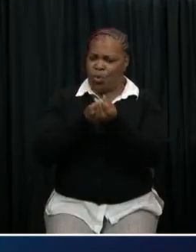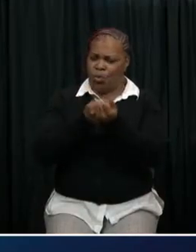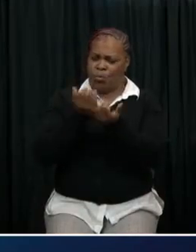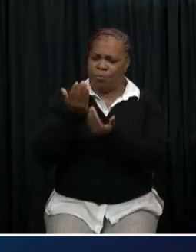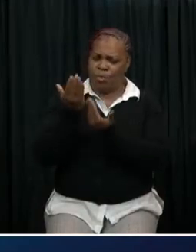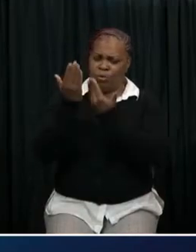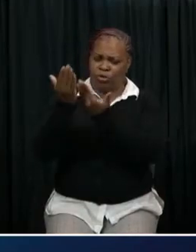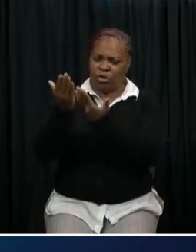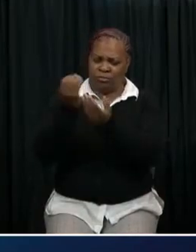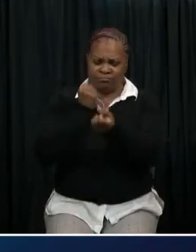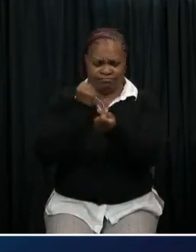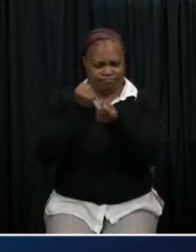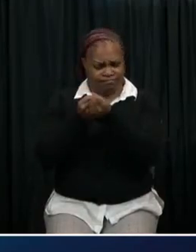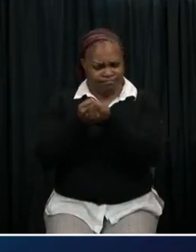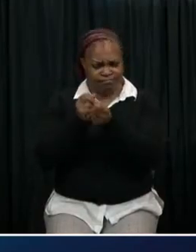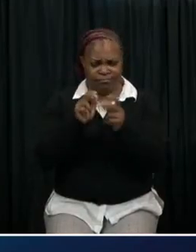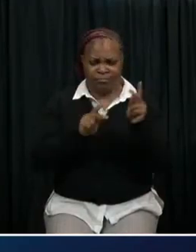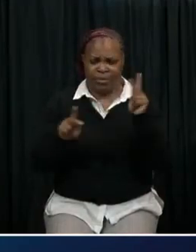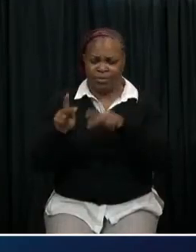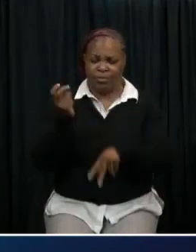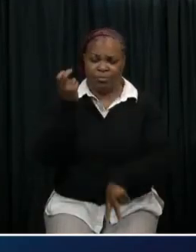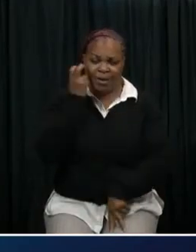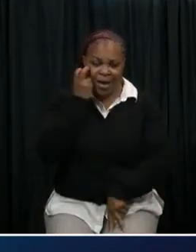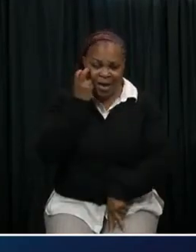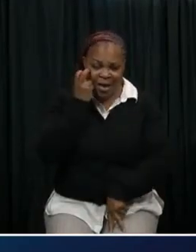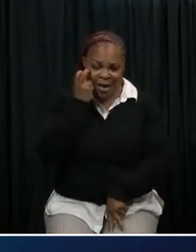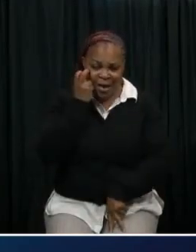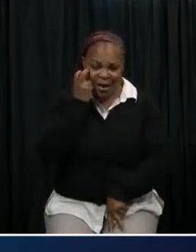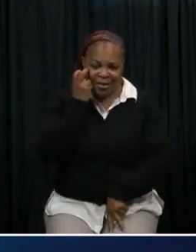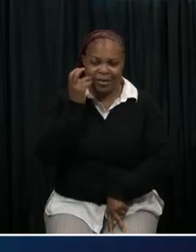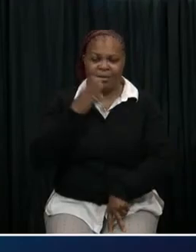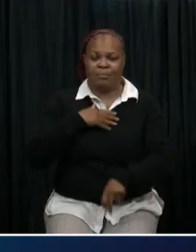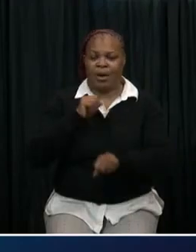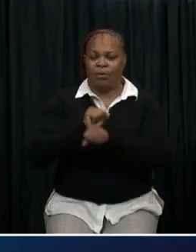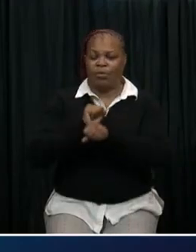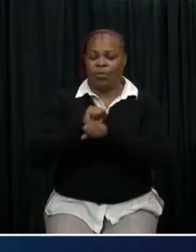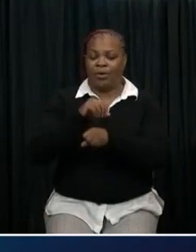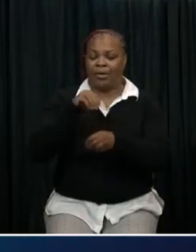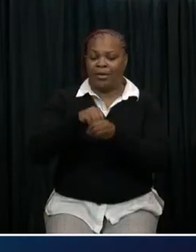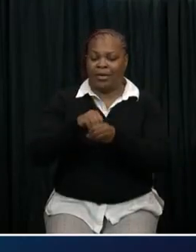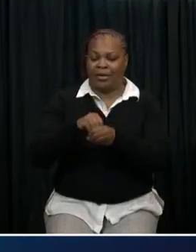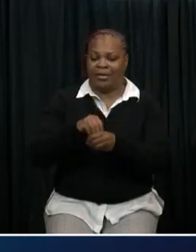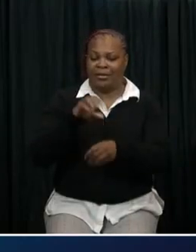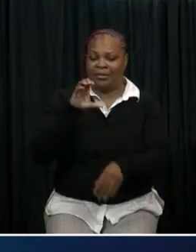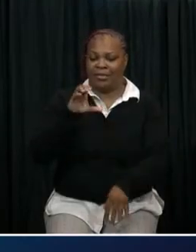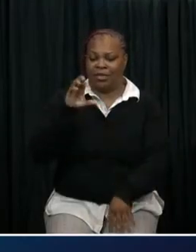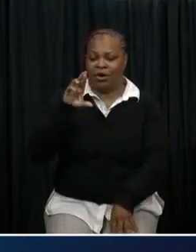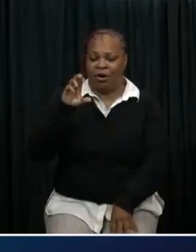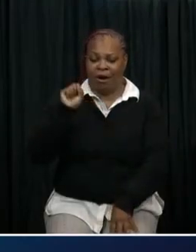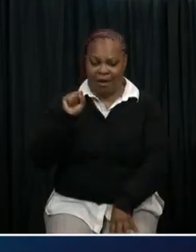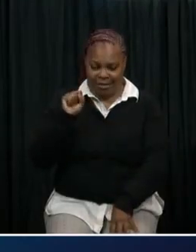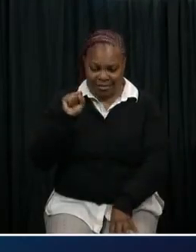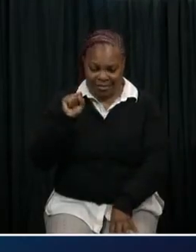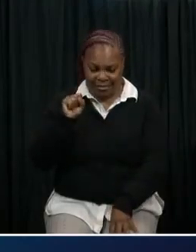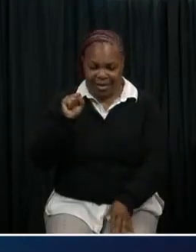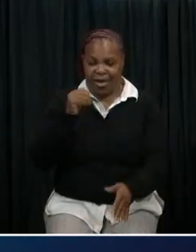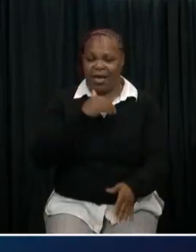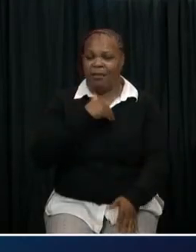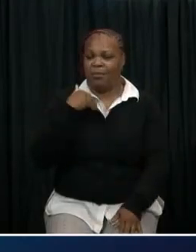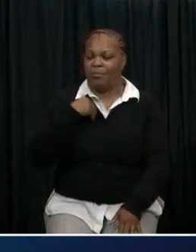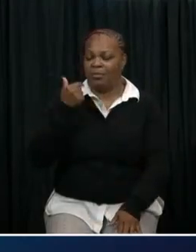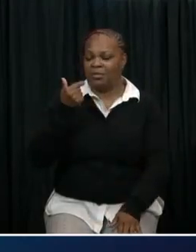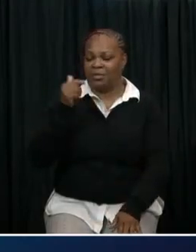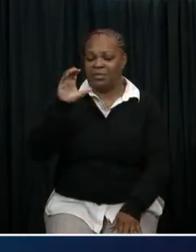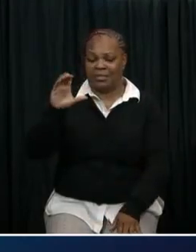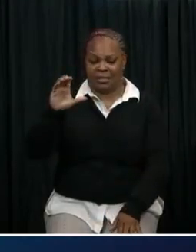an advocate for people who are blind through my work at Christian Record Services and as a member of the General